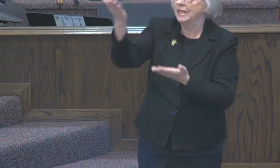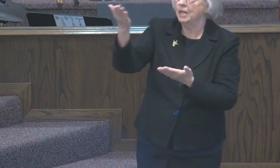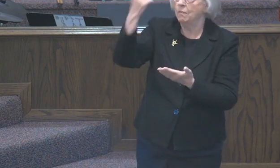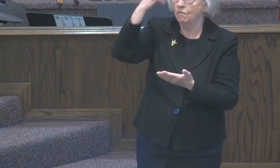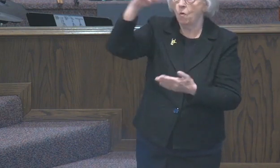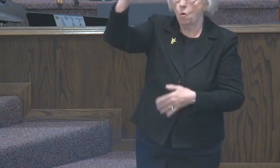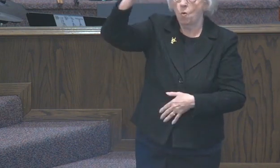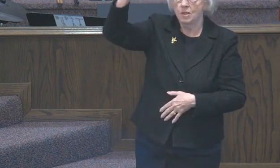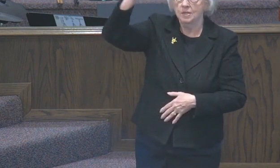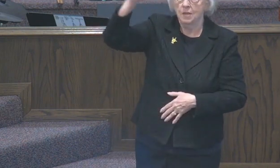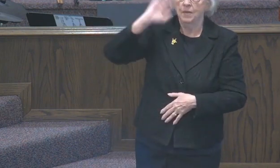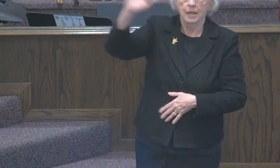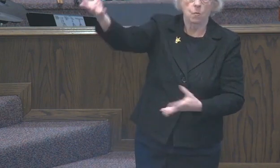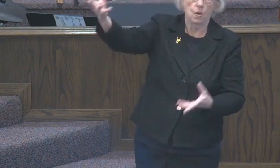man.